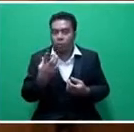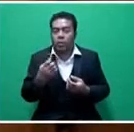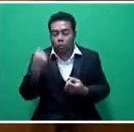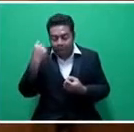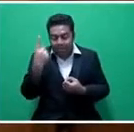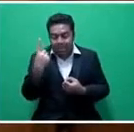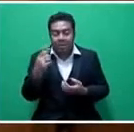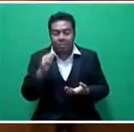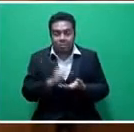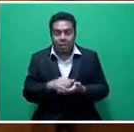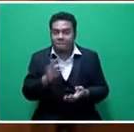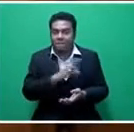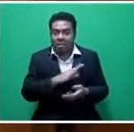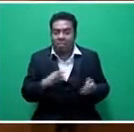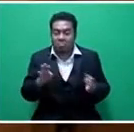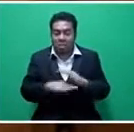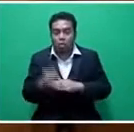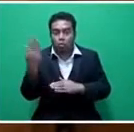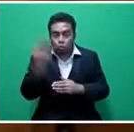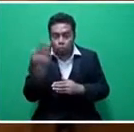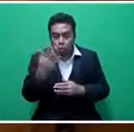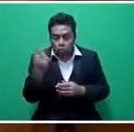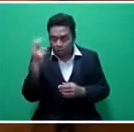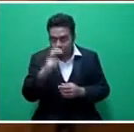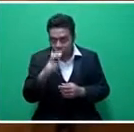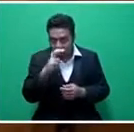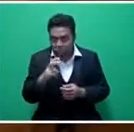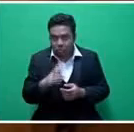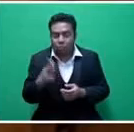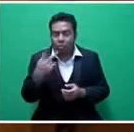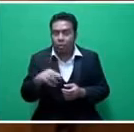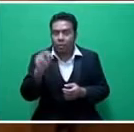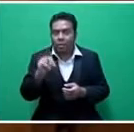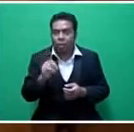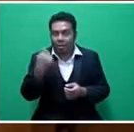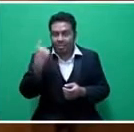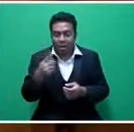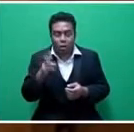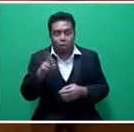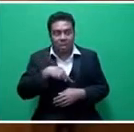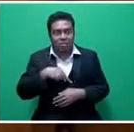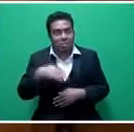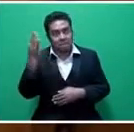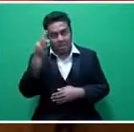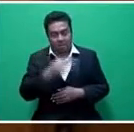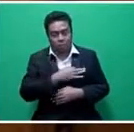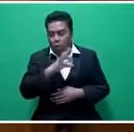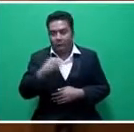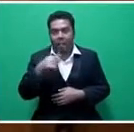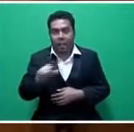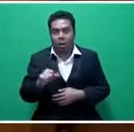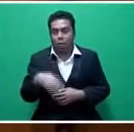understand faith-based schools with the restrictions. We need to understand religious beliefs. We do not allow certain foods to be consumed